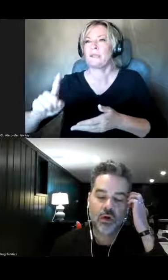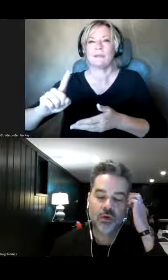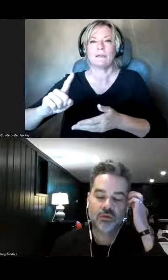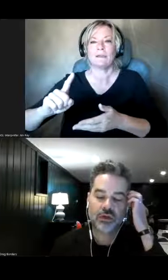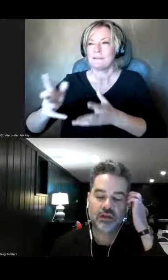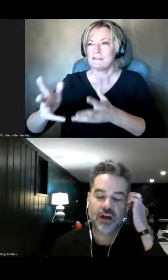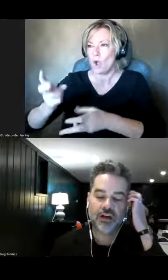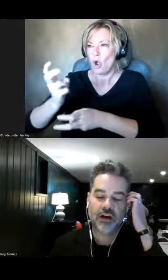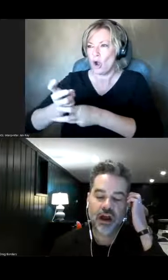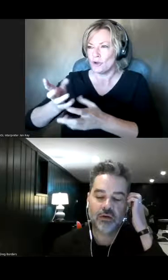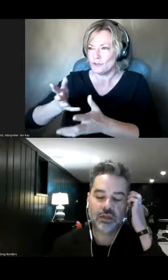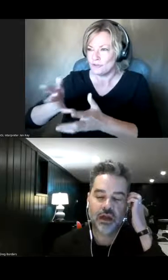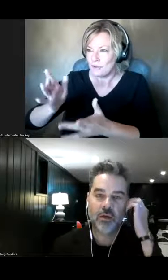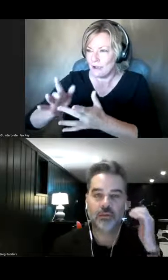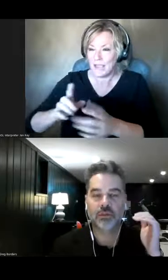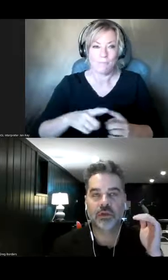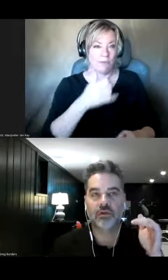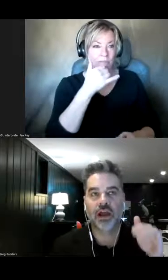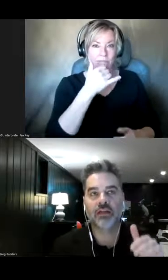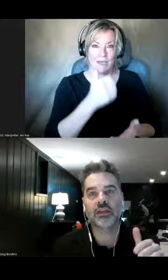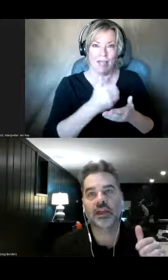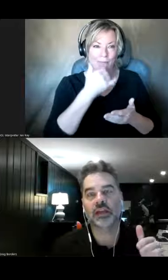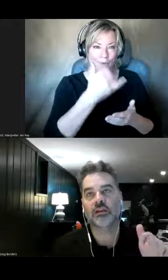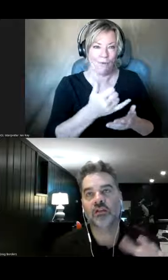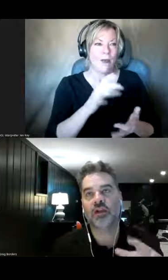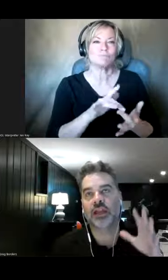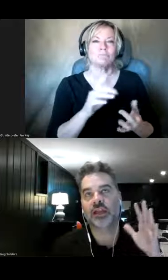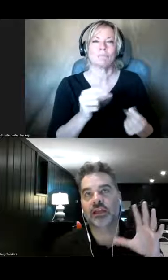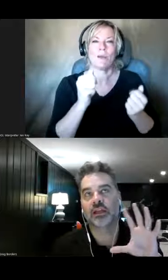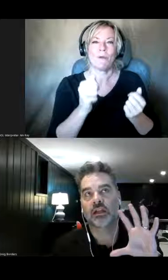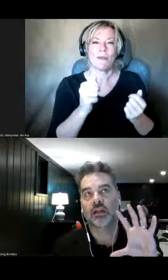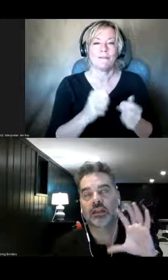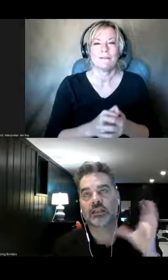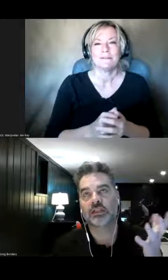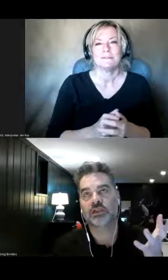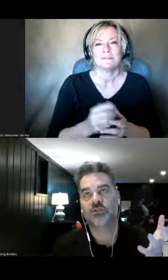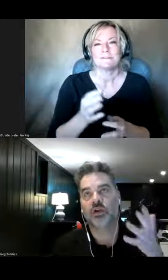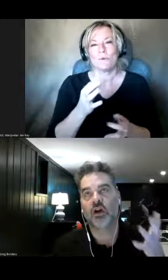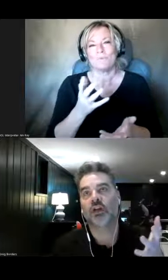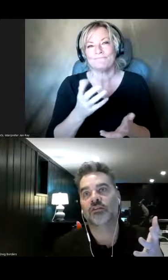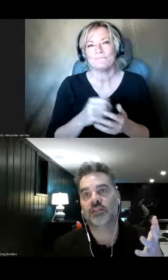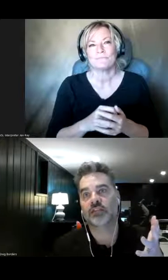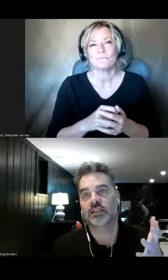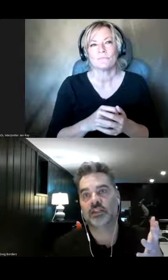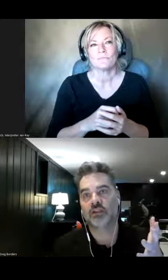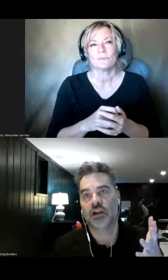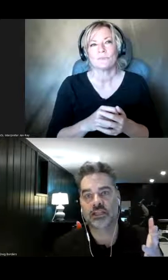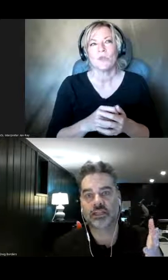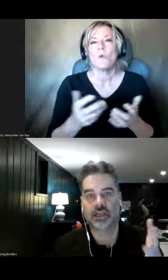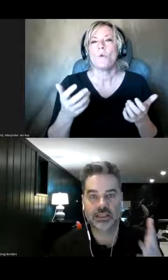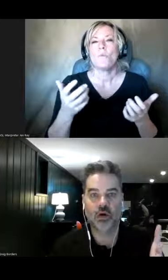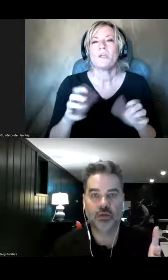so we're really trying to figure out, rather than creating a situation where a caller feels that